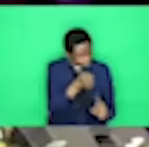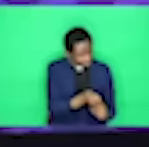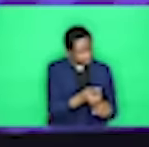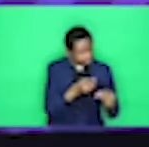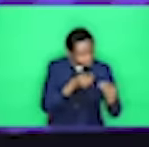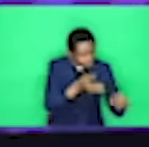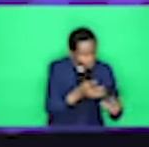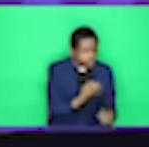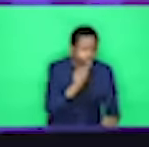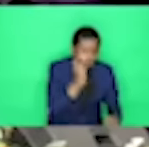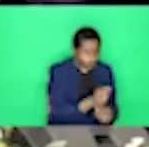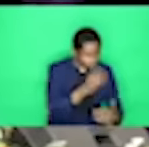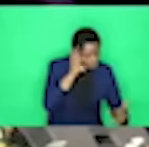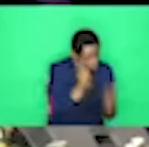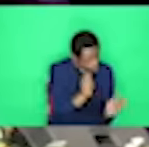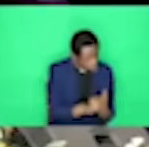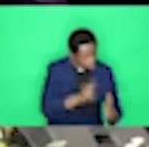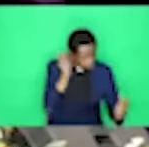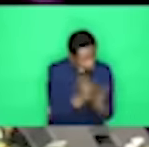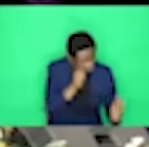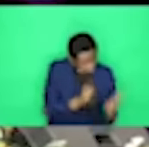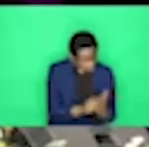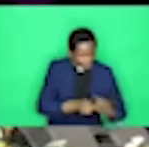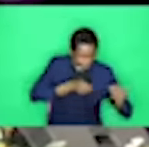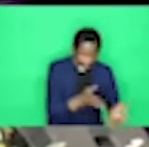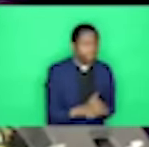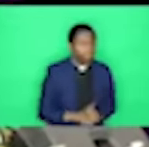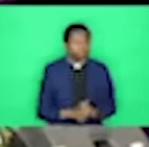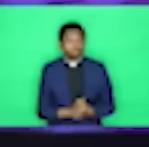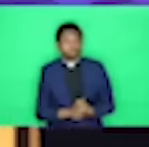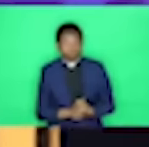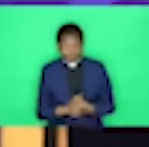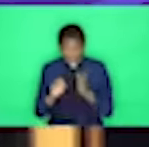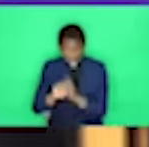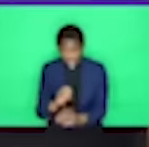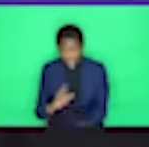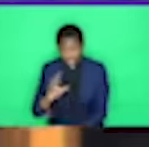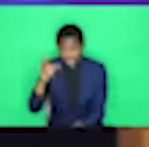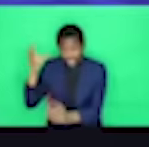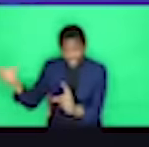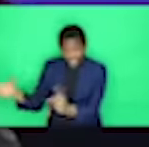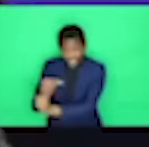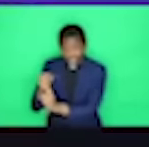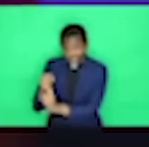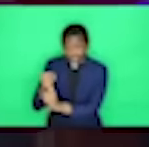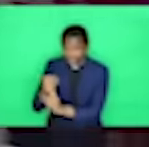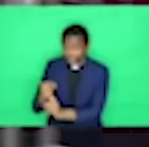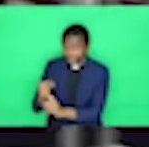no, Saudi, no, Kotra, baby, one, two, share, or better. You arrest the political leader and all the party folks will